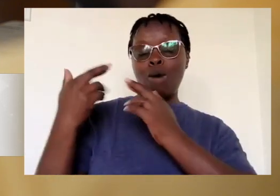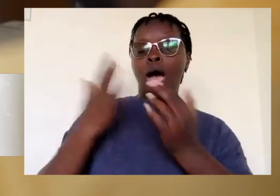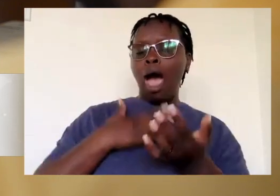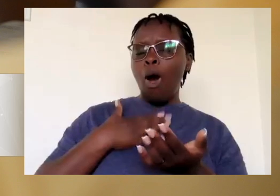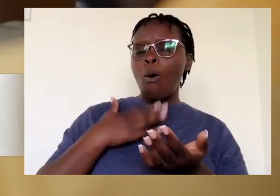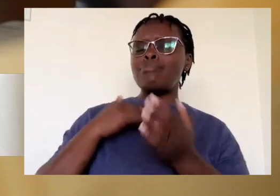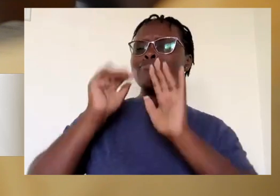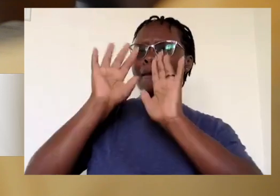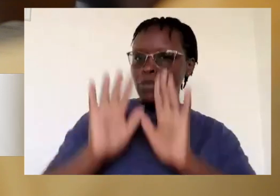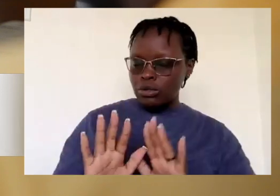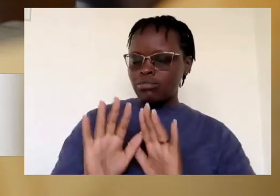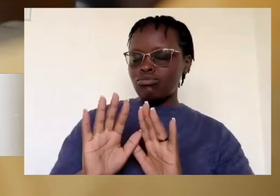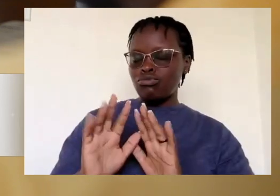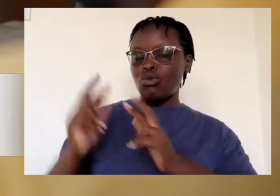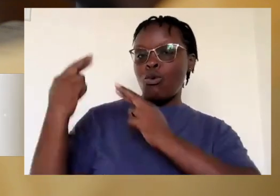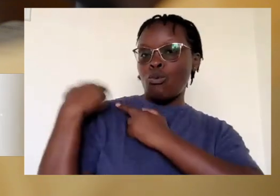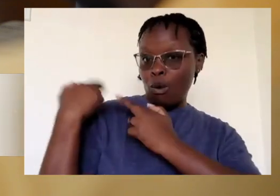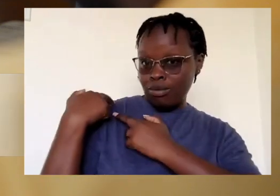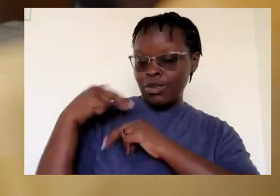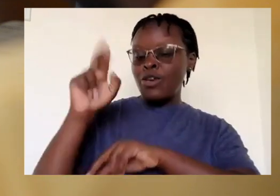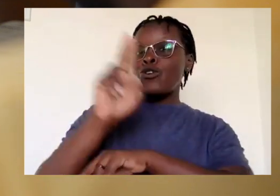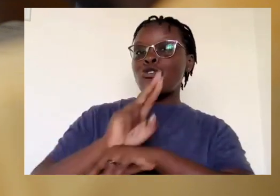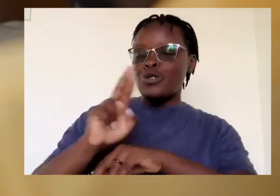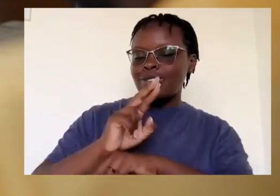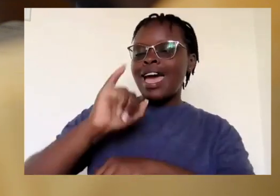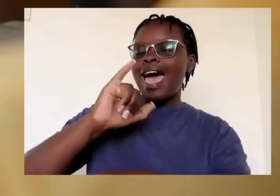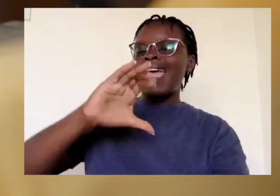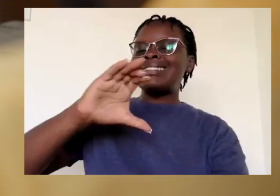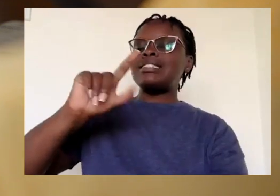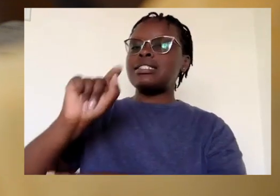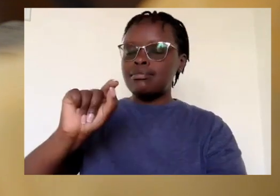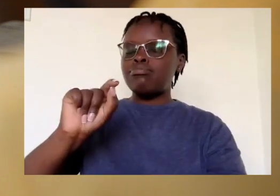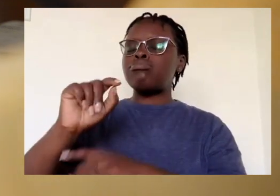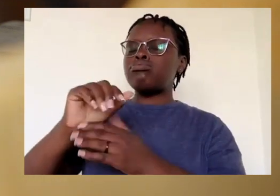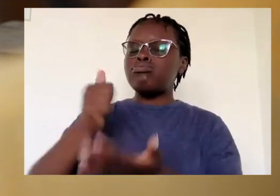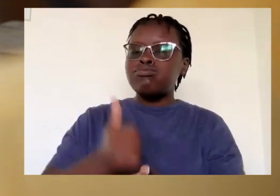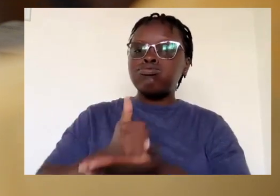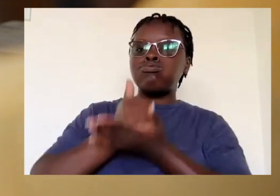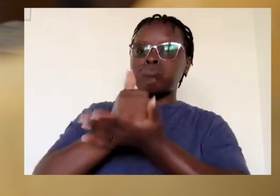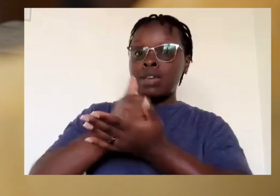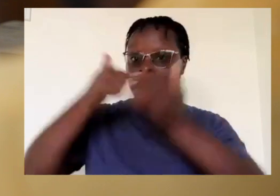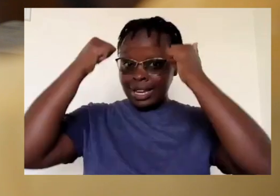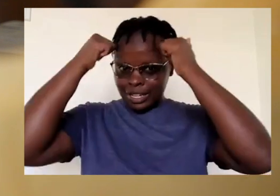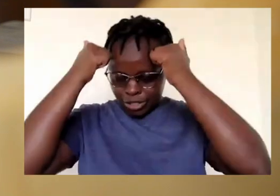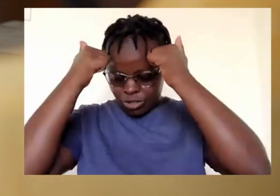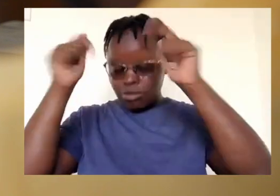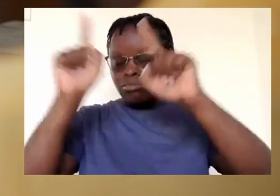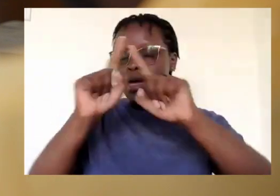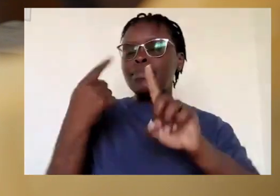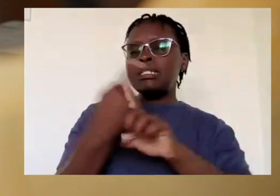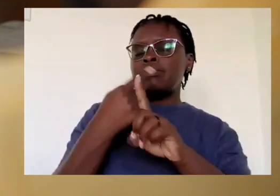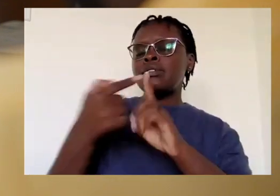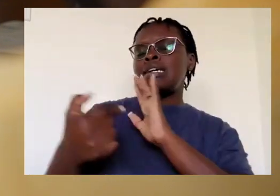primarily champion use of ICT in managing education data and at the same time pushing matters